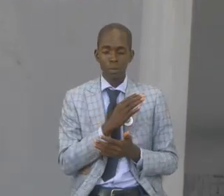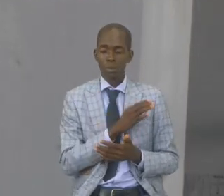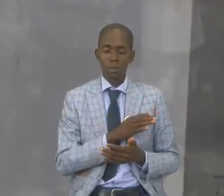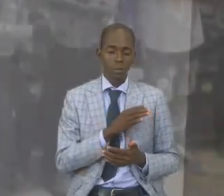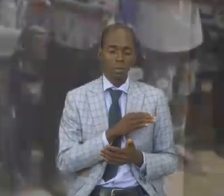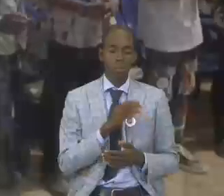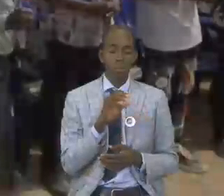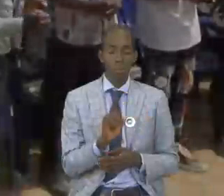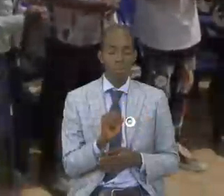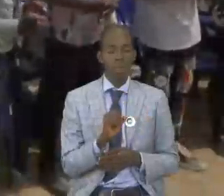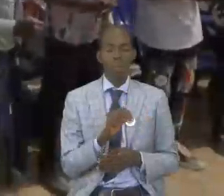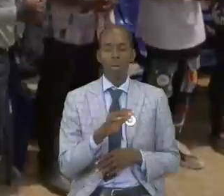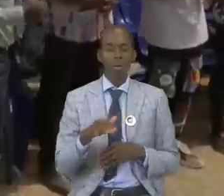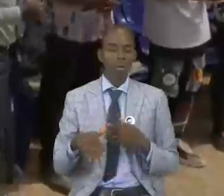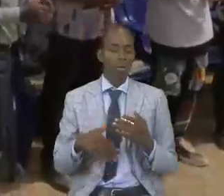all that